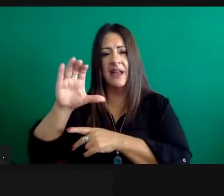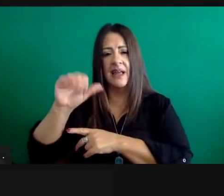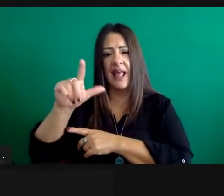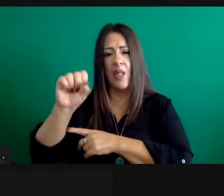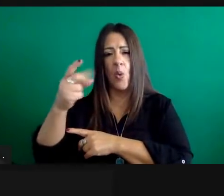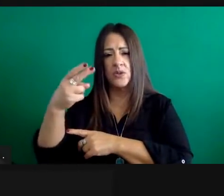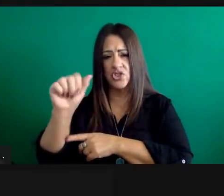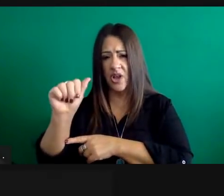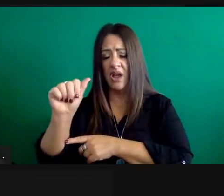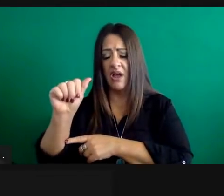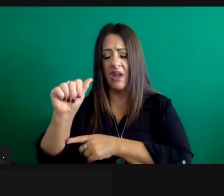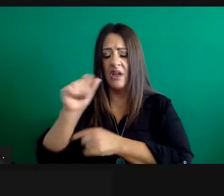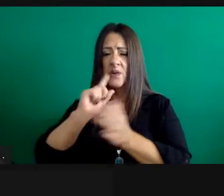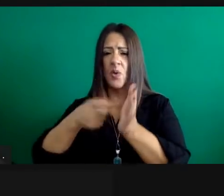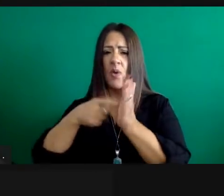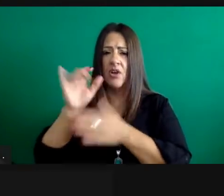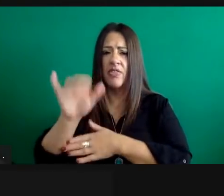a week?